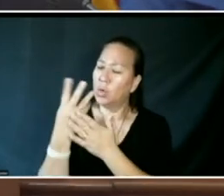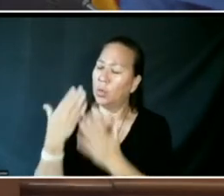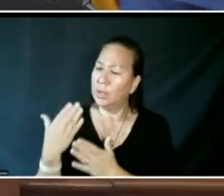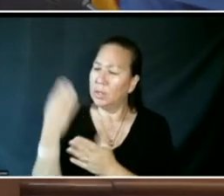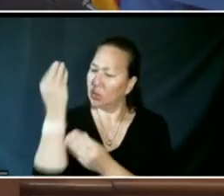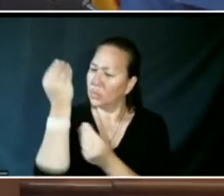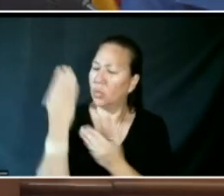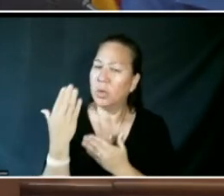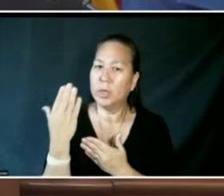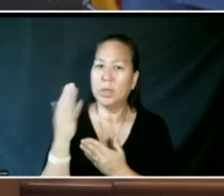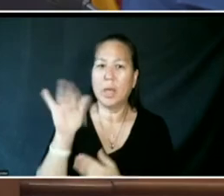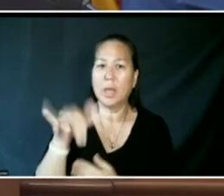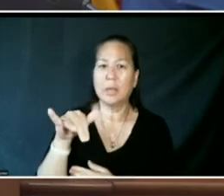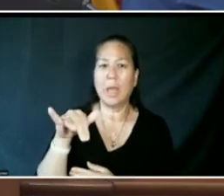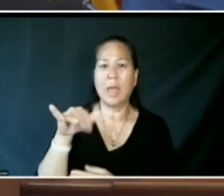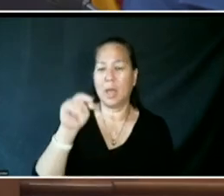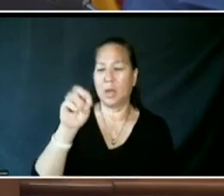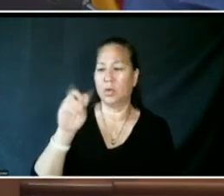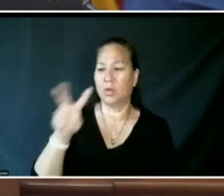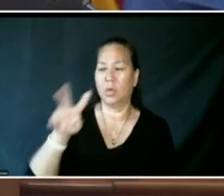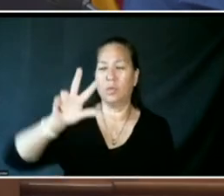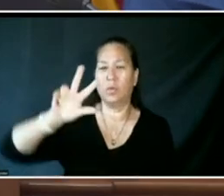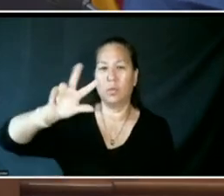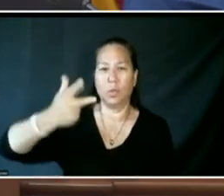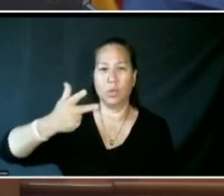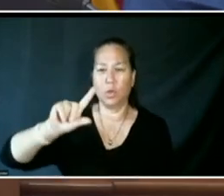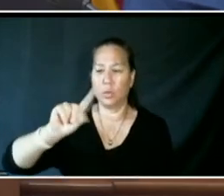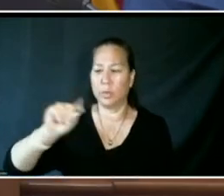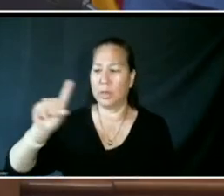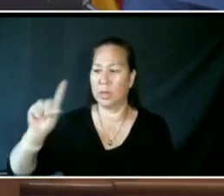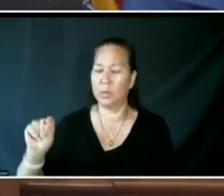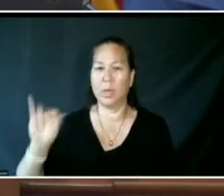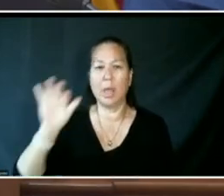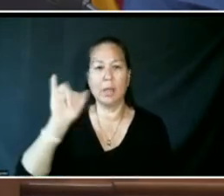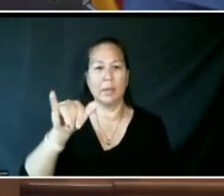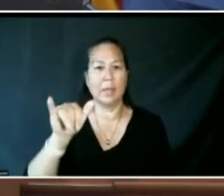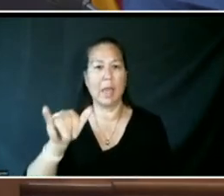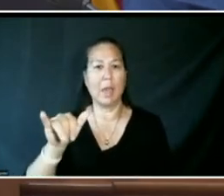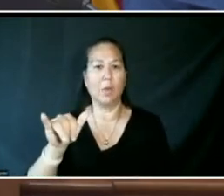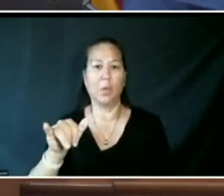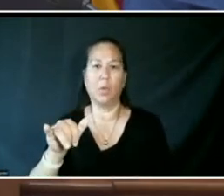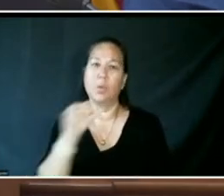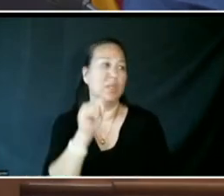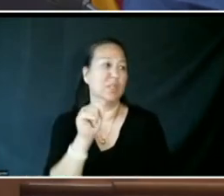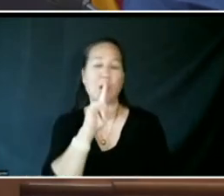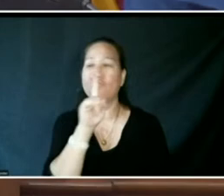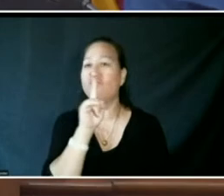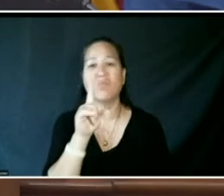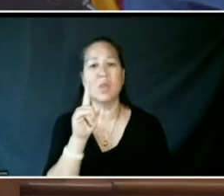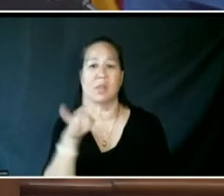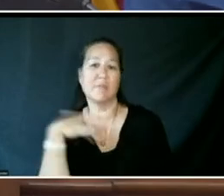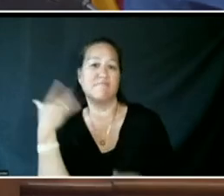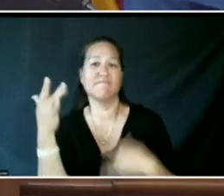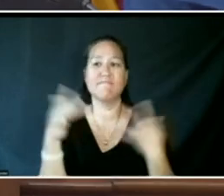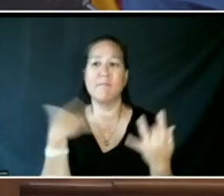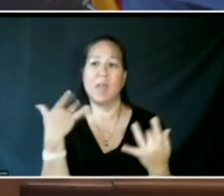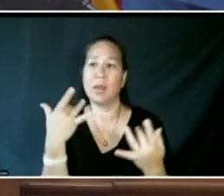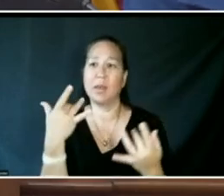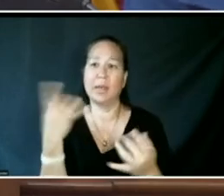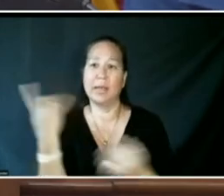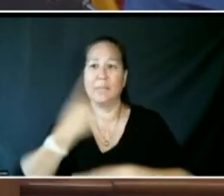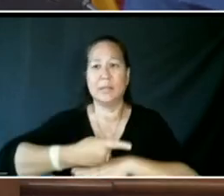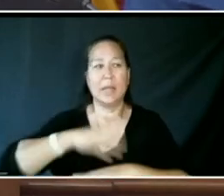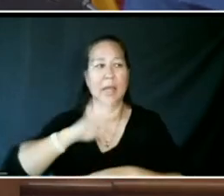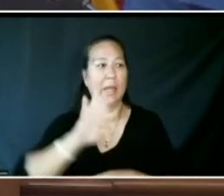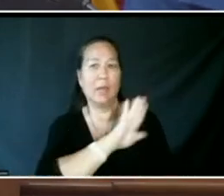Day, November 3rd, 2020, was a largely uneventful day in their home states. In spite